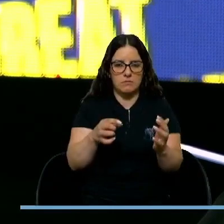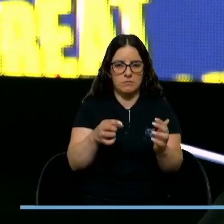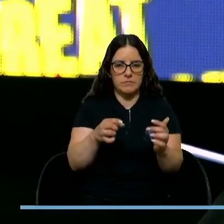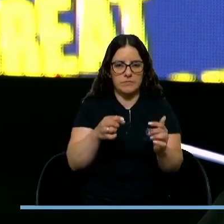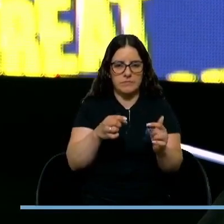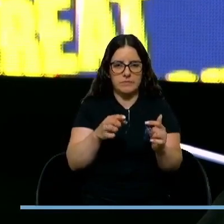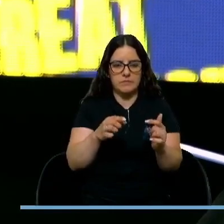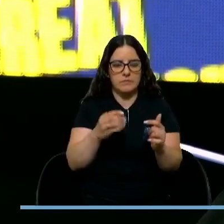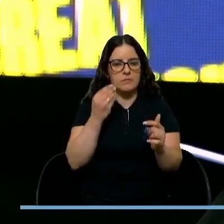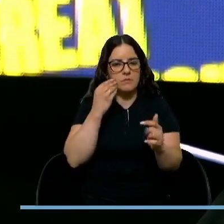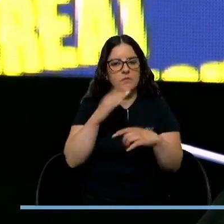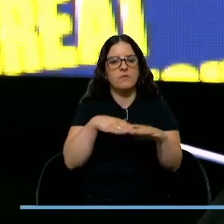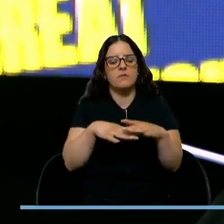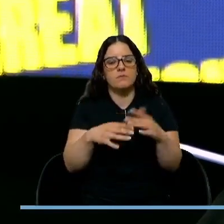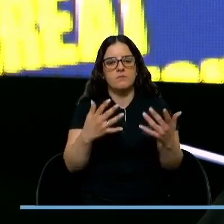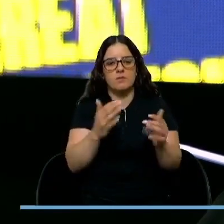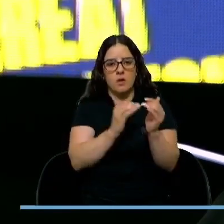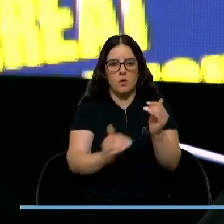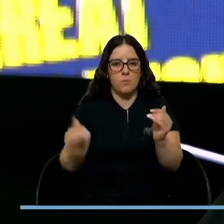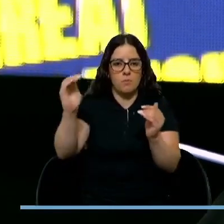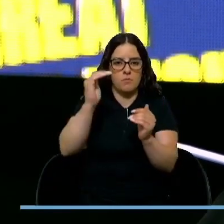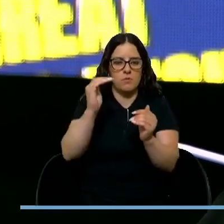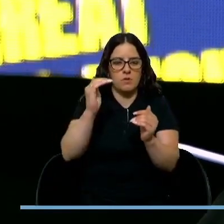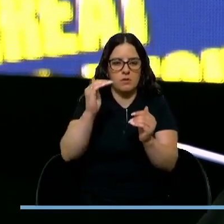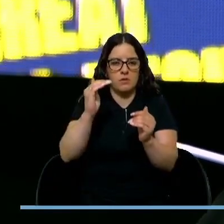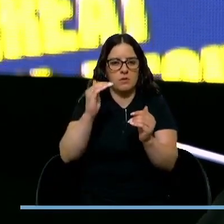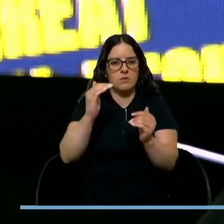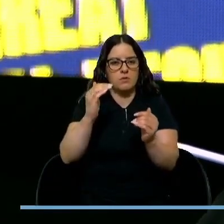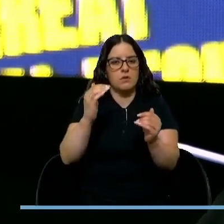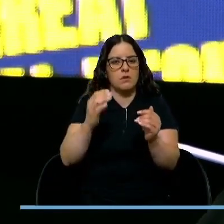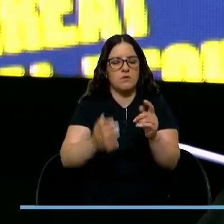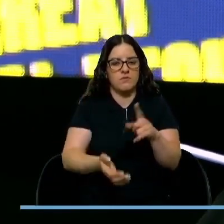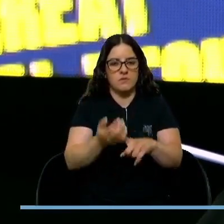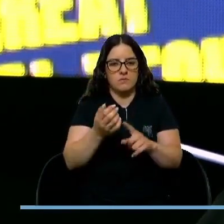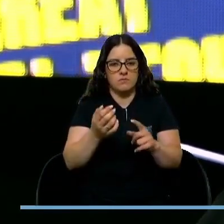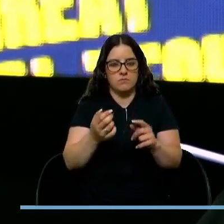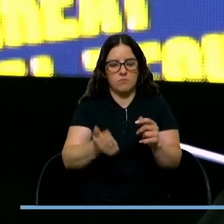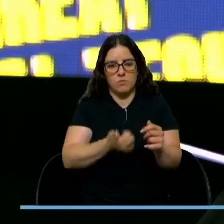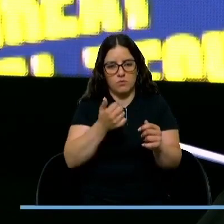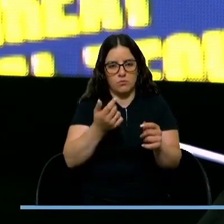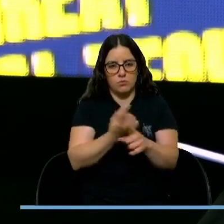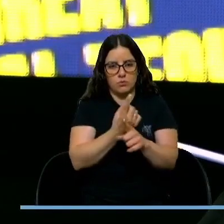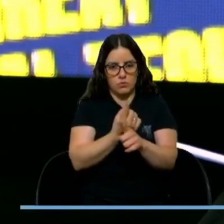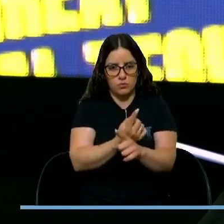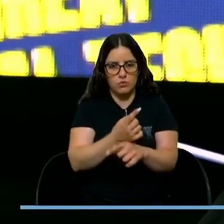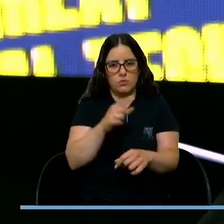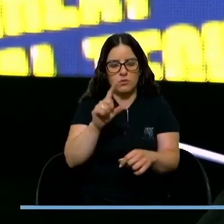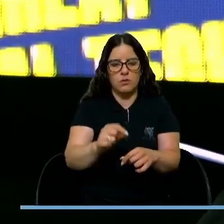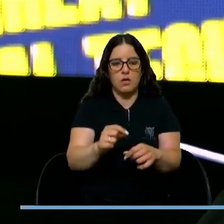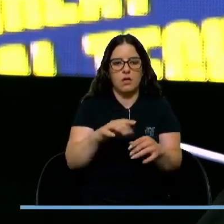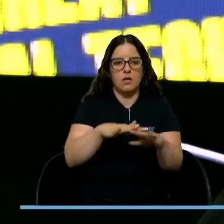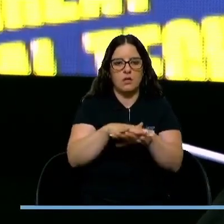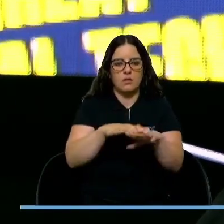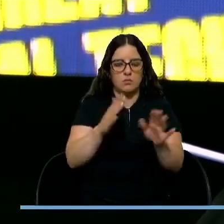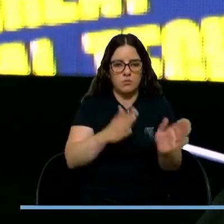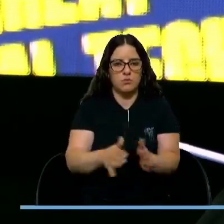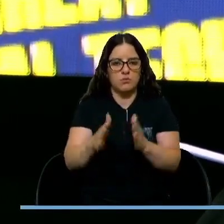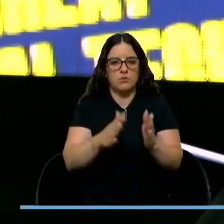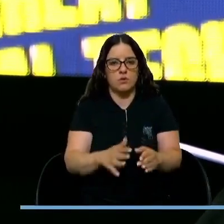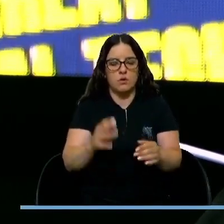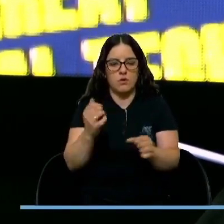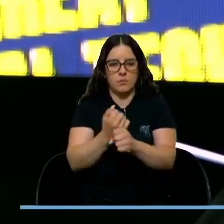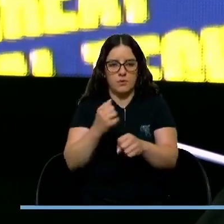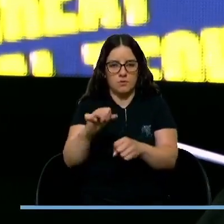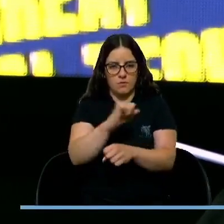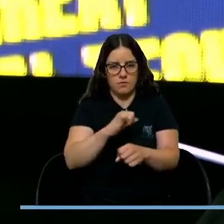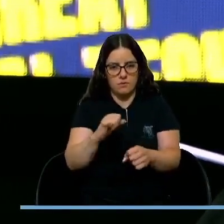doing this through the energy efficiency, circularity of our products, but also through our production chains and